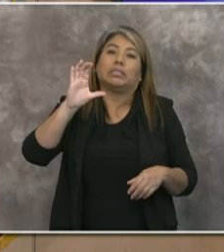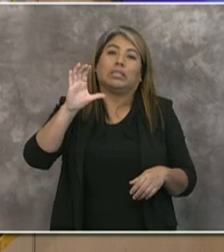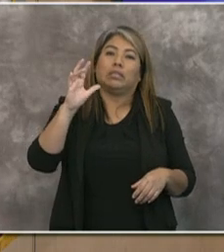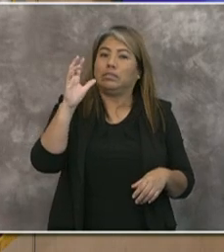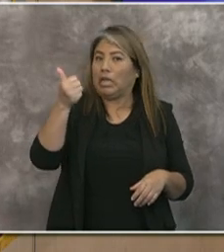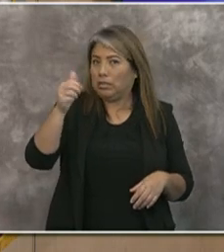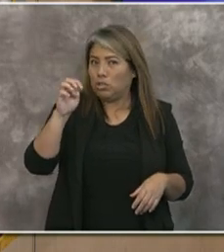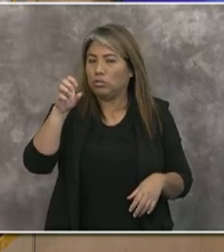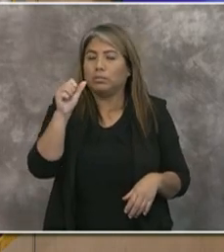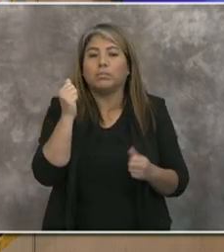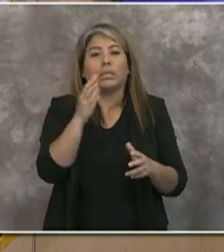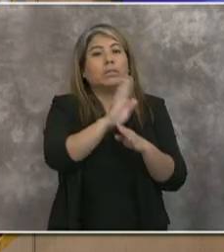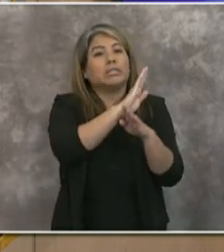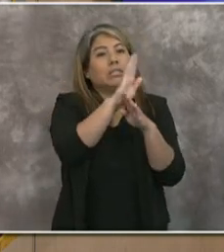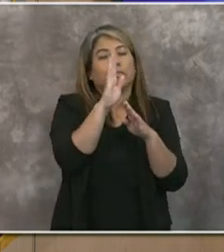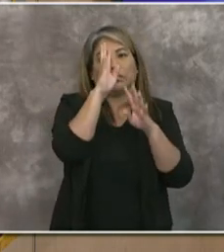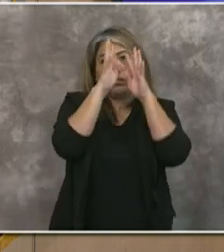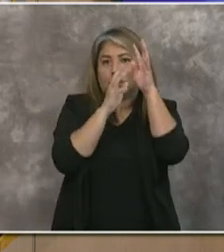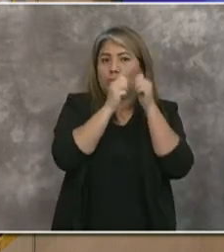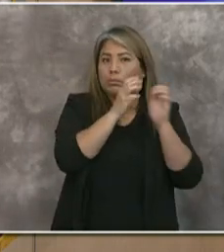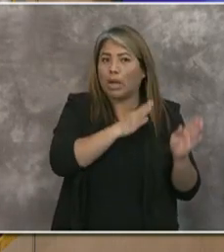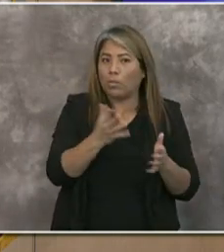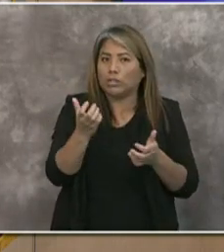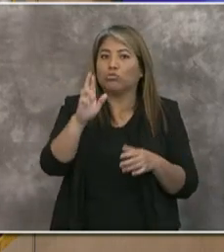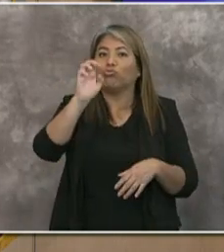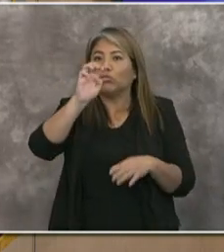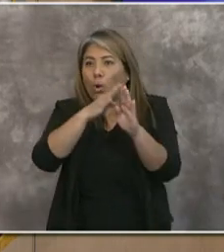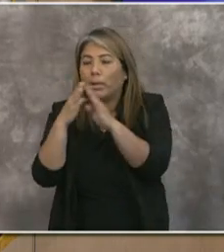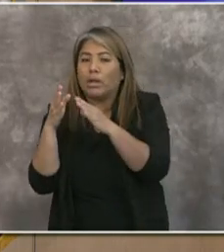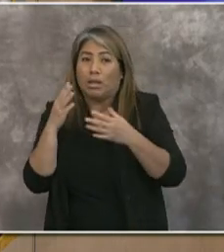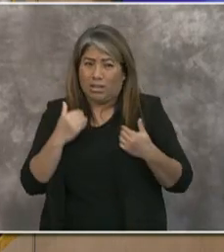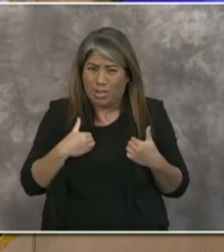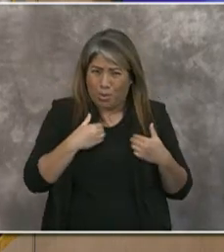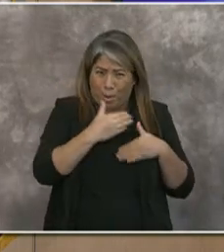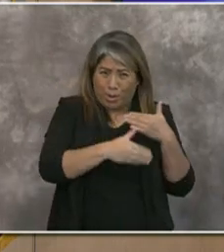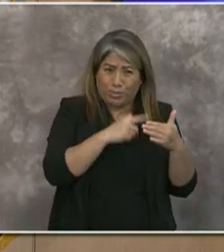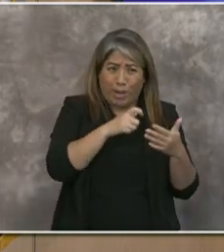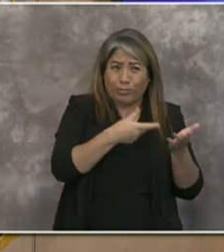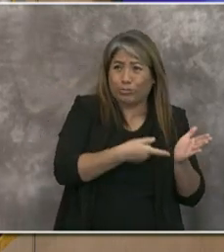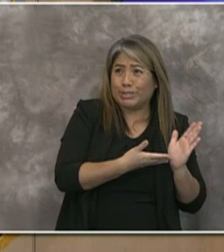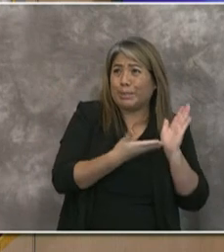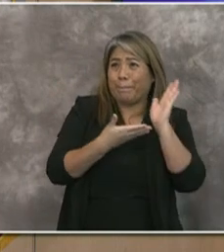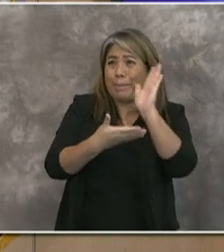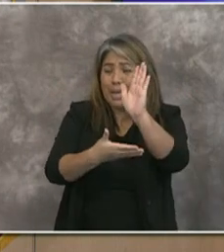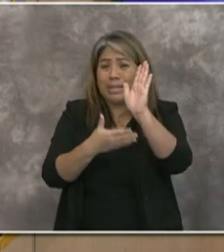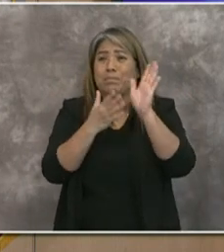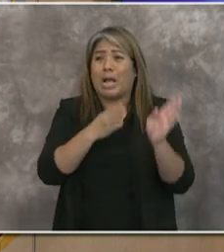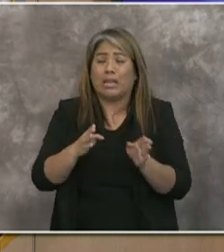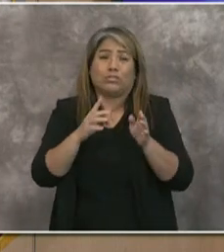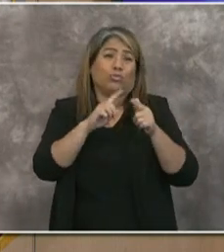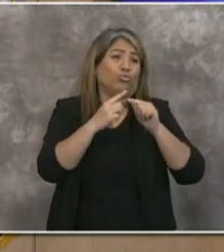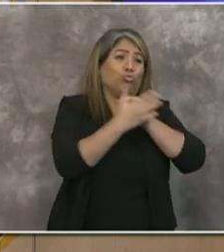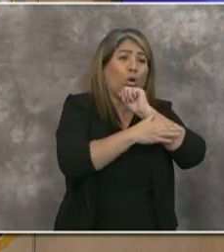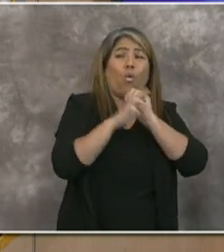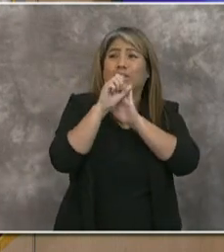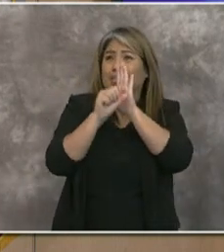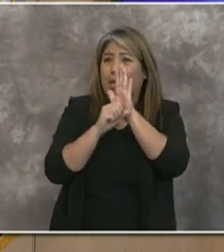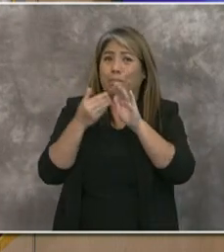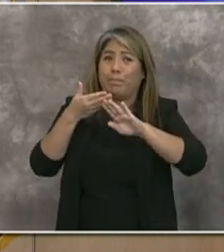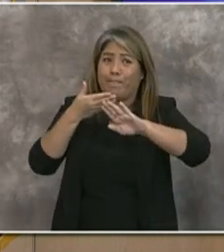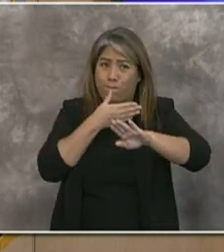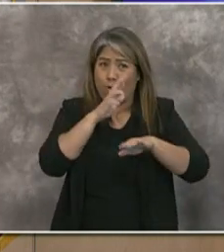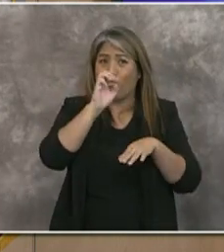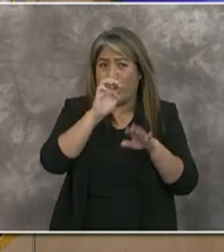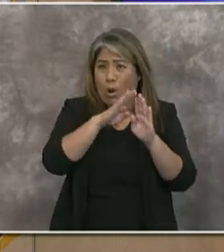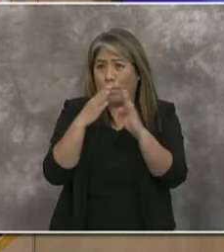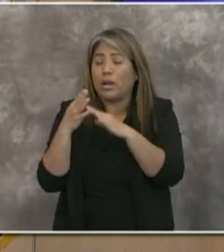News. Many businesses have come up with plans to reopen. Is there a process in which they have to submit these plans to the county or state before they can reopen?